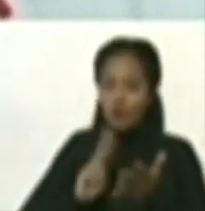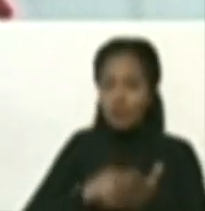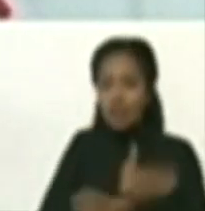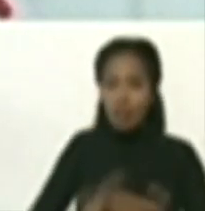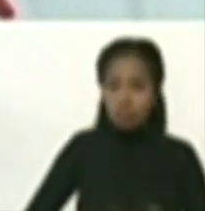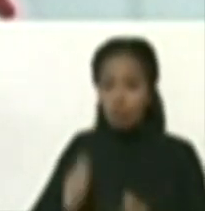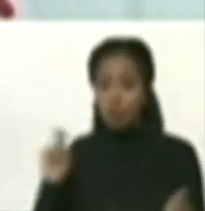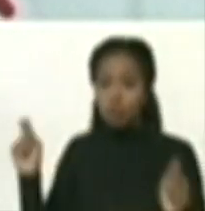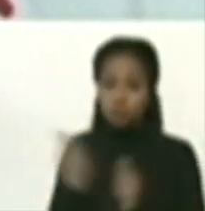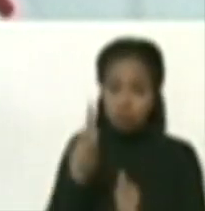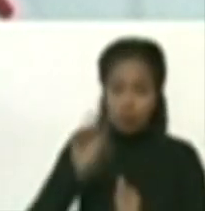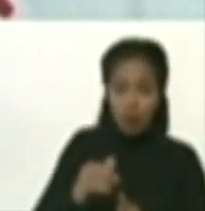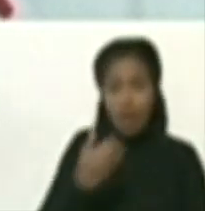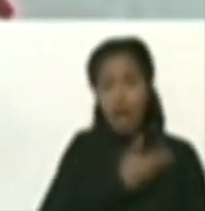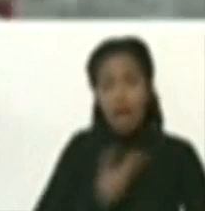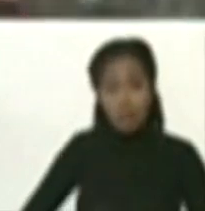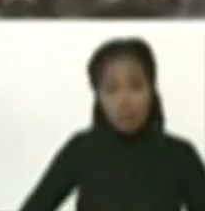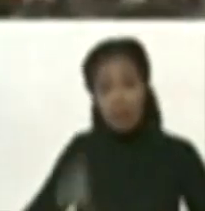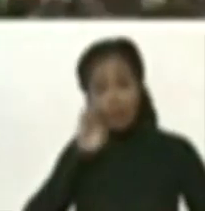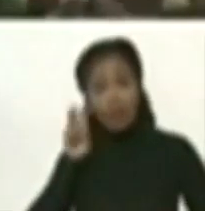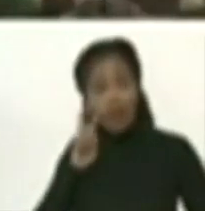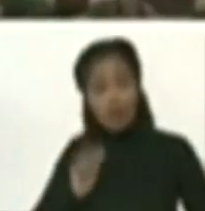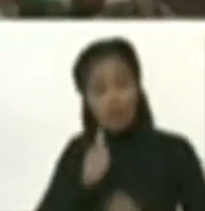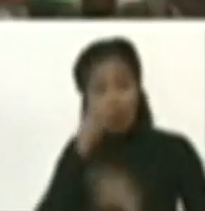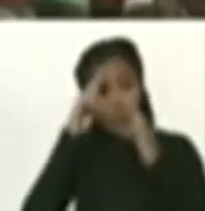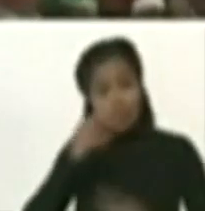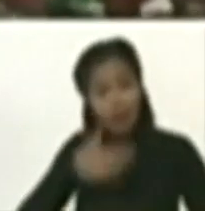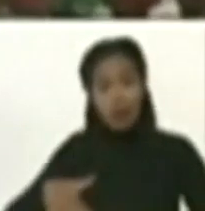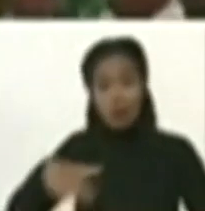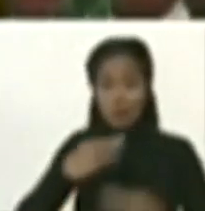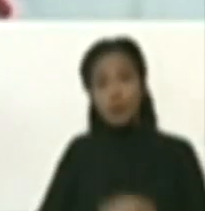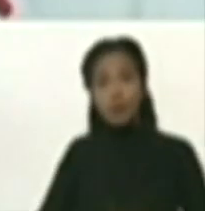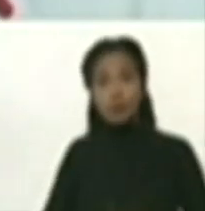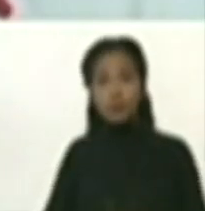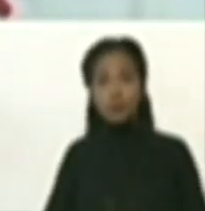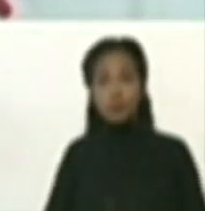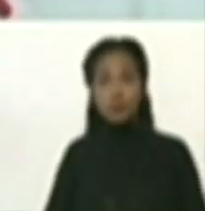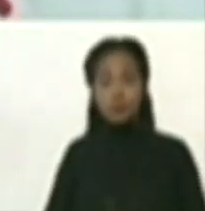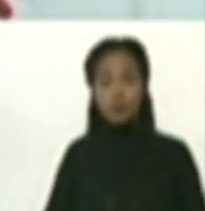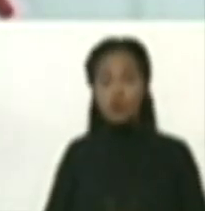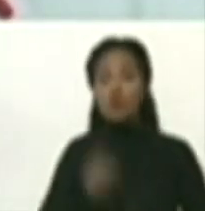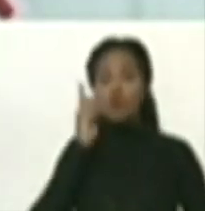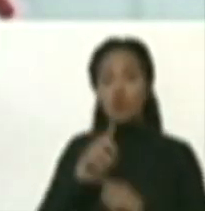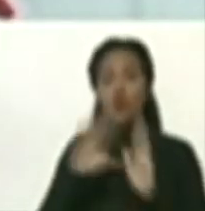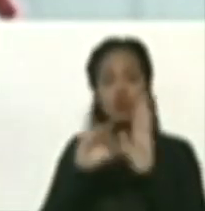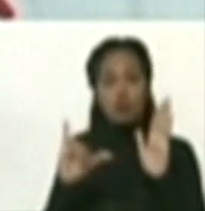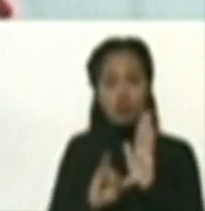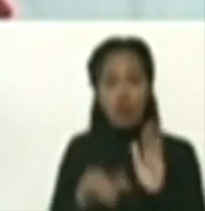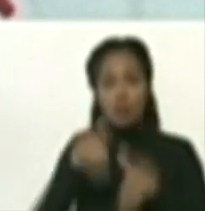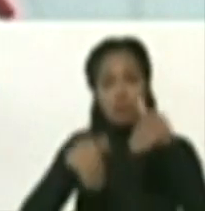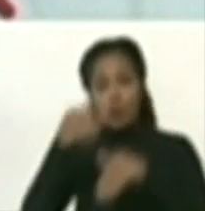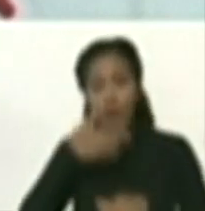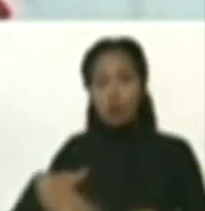warned that the ongoing unrest in Bolivia could lead to a civil war. He also said that Bolivia should not repress the people. This when